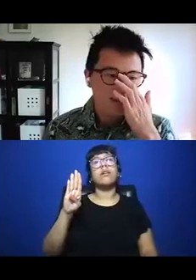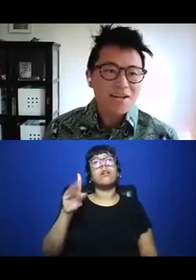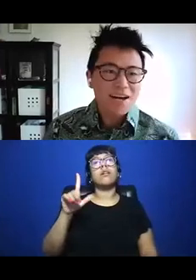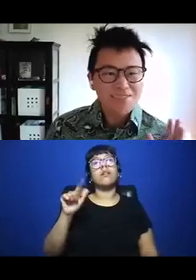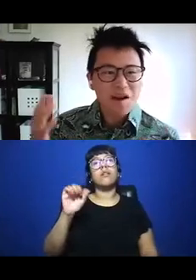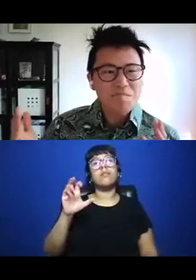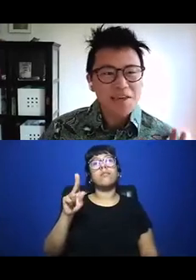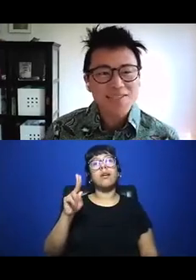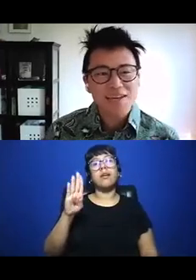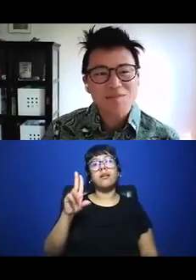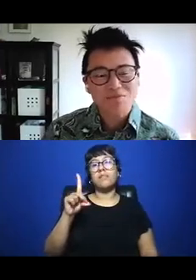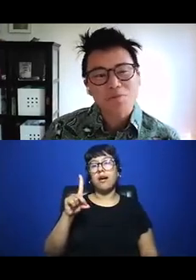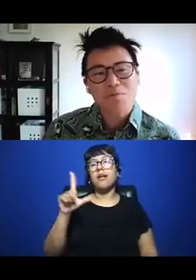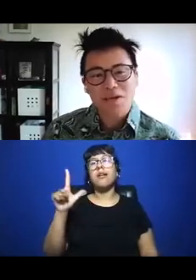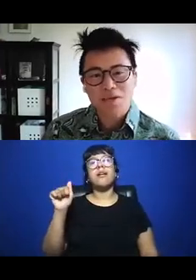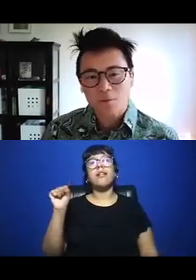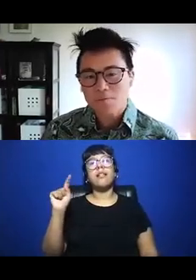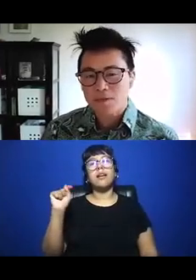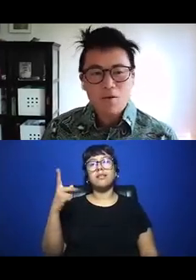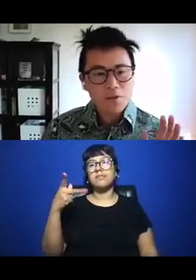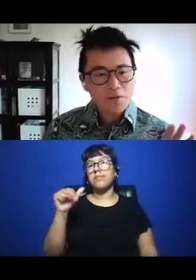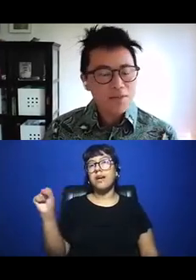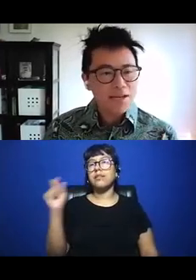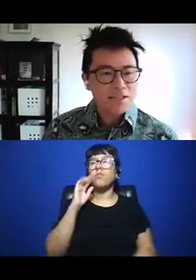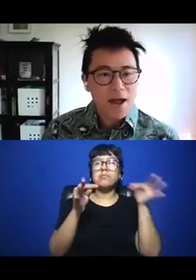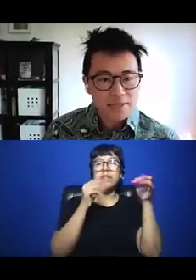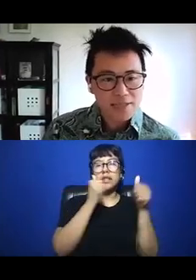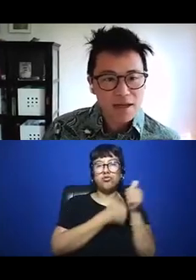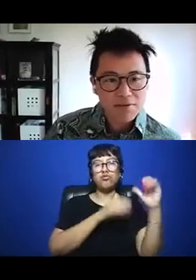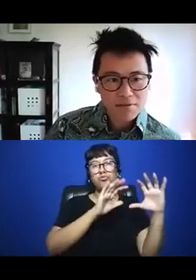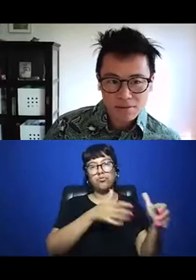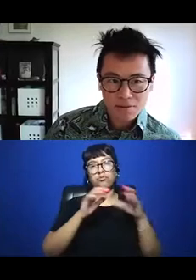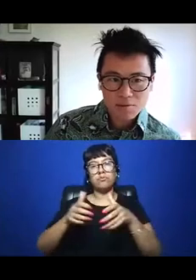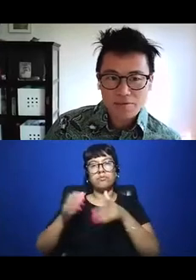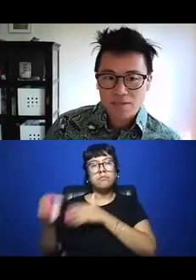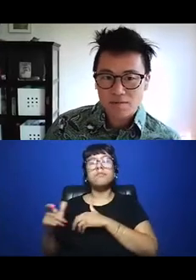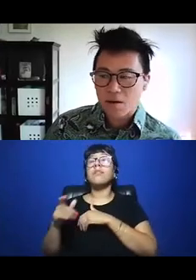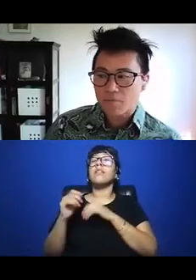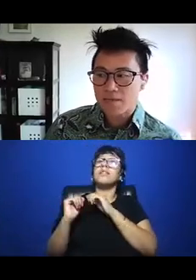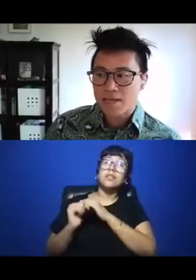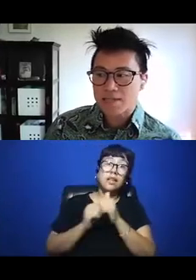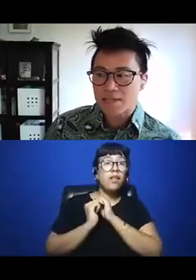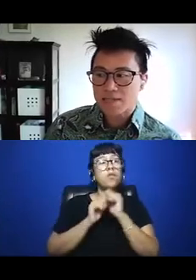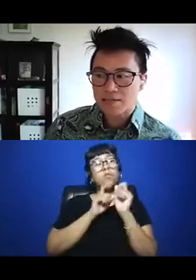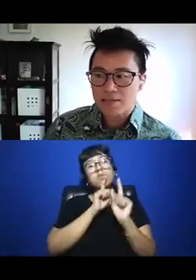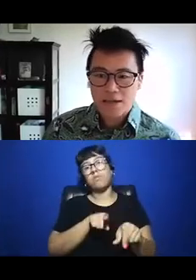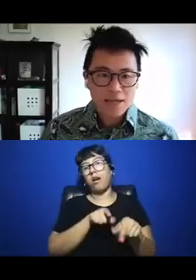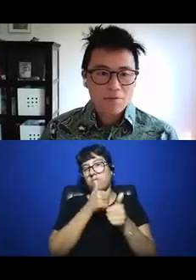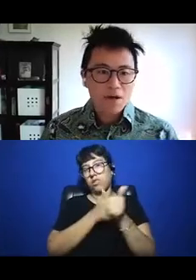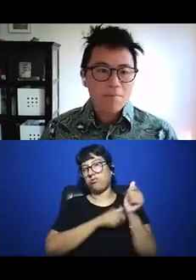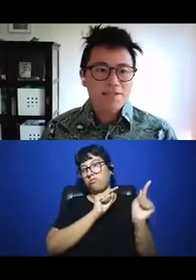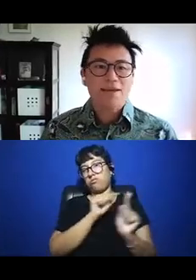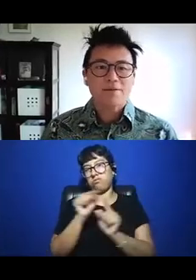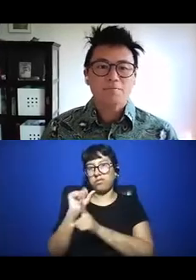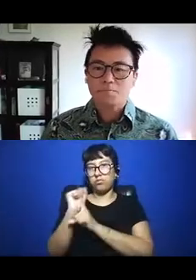LastPass. I'll describe the case studies before we break into groups, but you'll then get to practice together the response with these case studies. And then